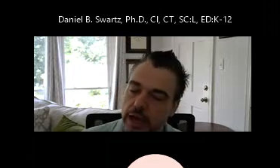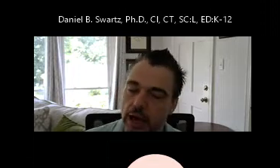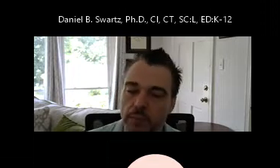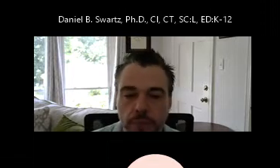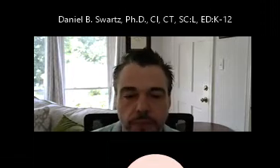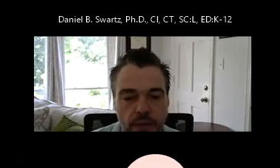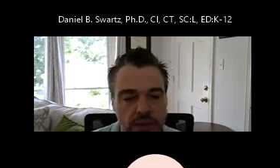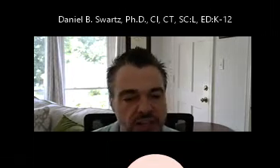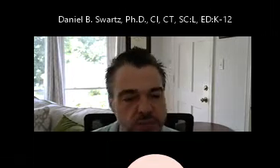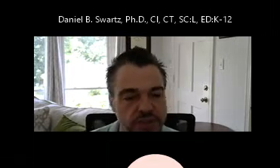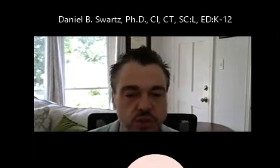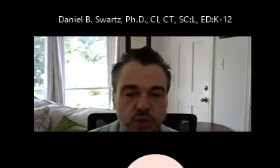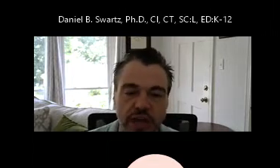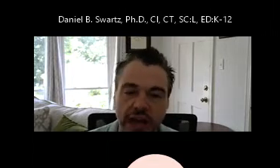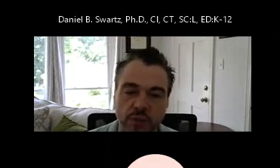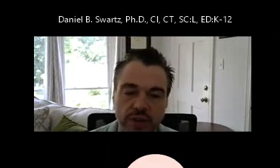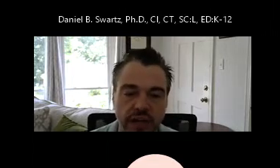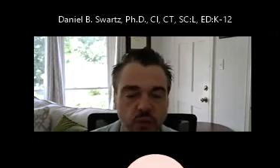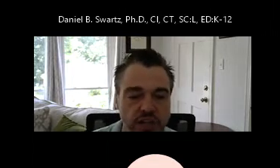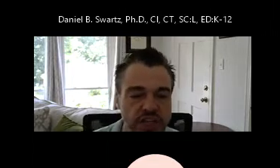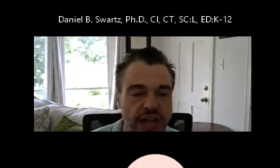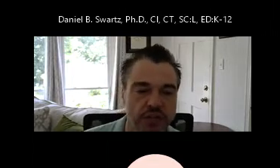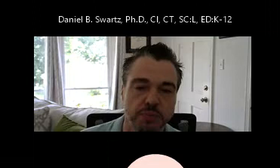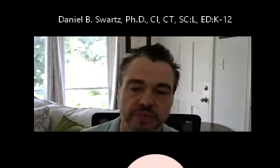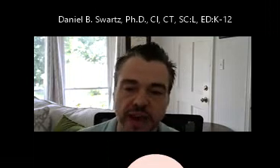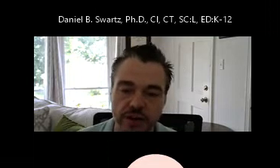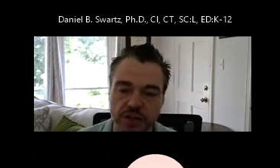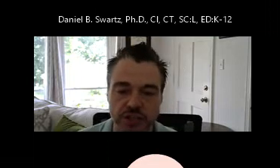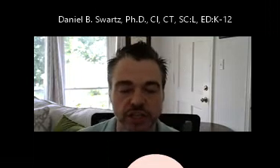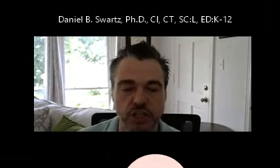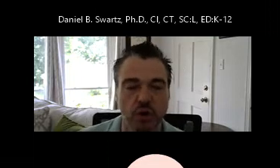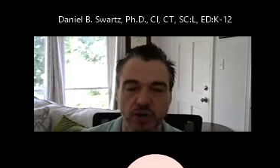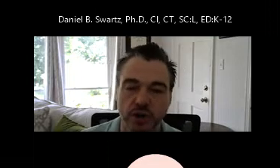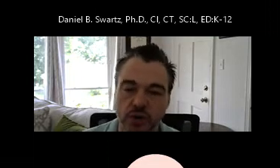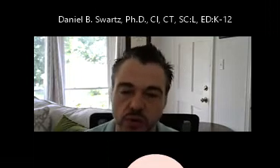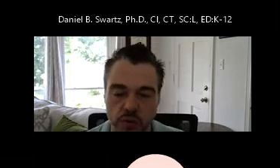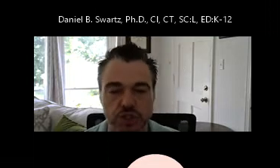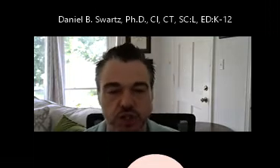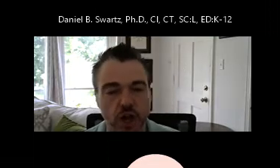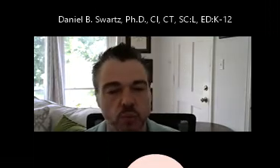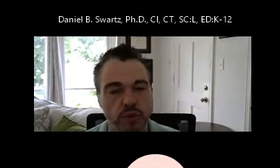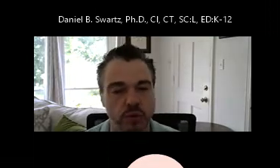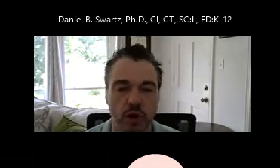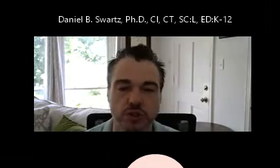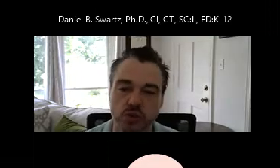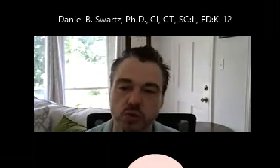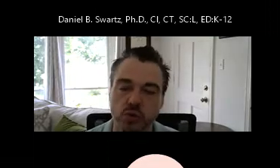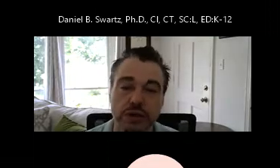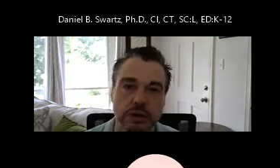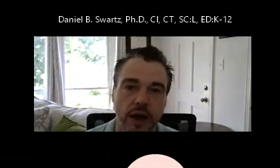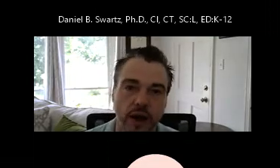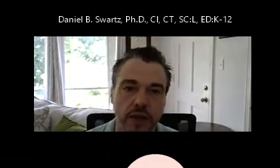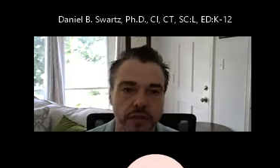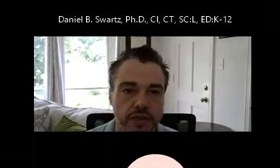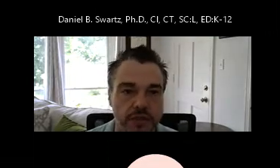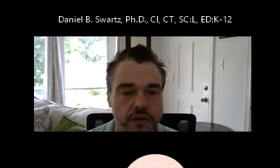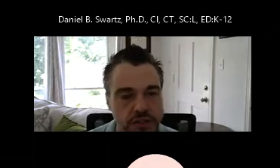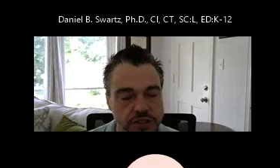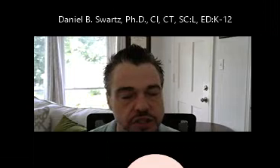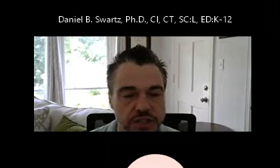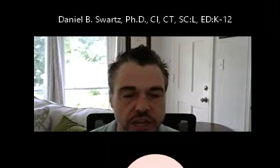using. Last month in July, we began reaching out to providers to let you all know what was to come with regard to